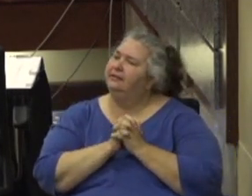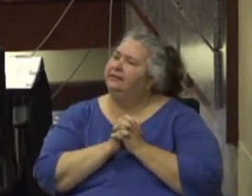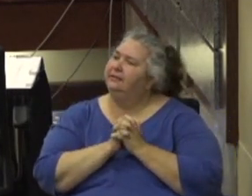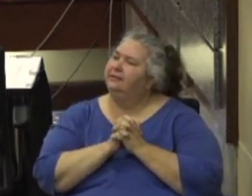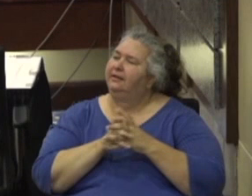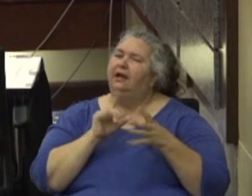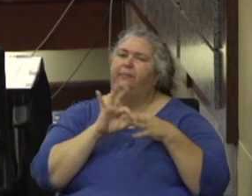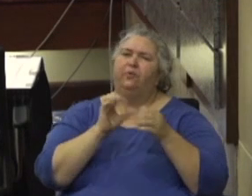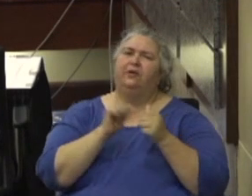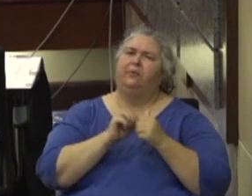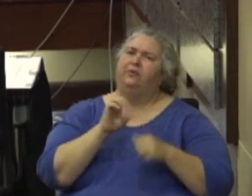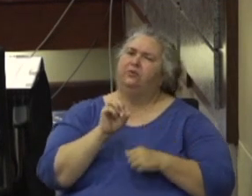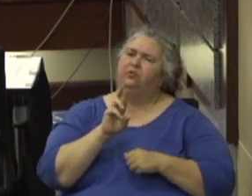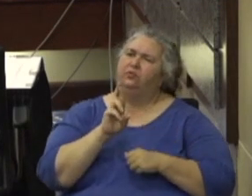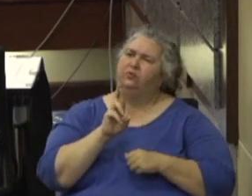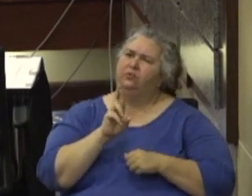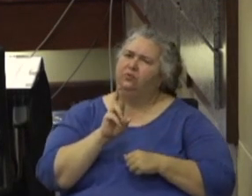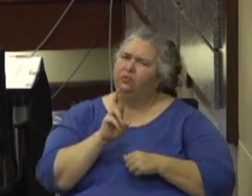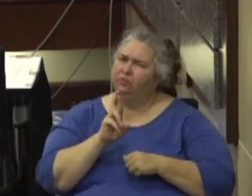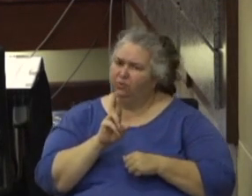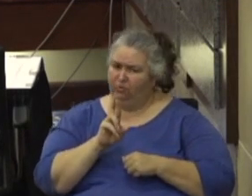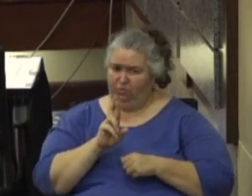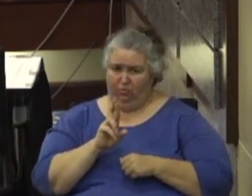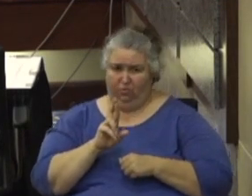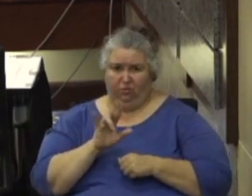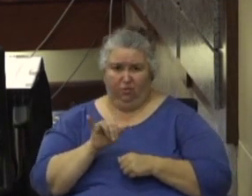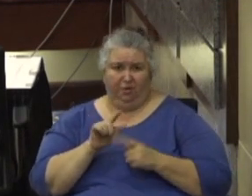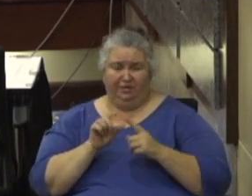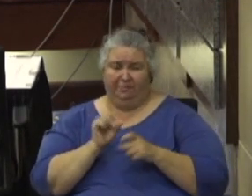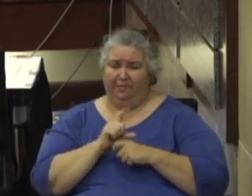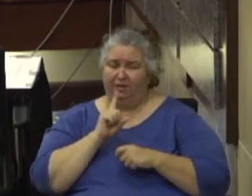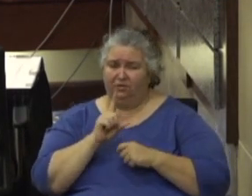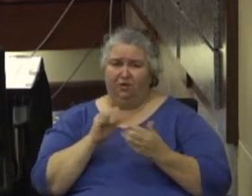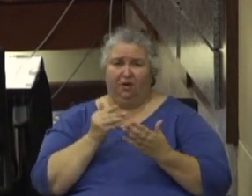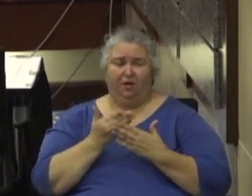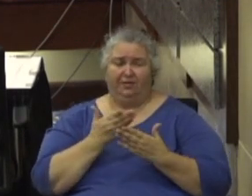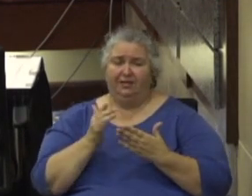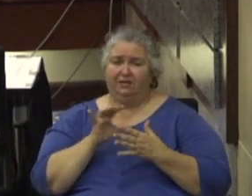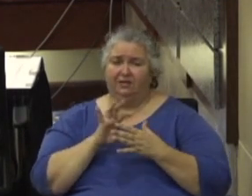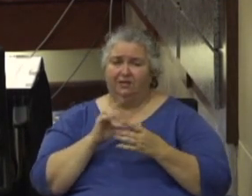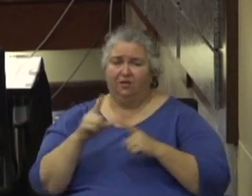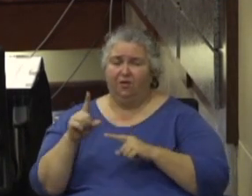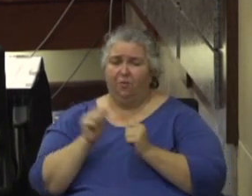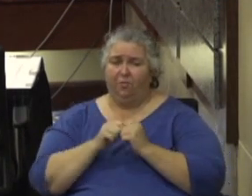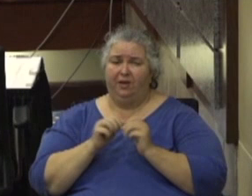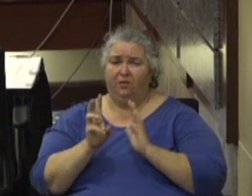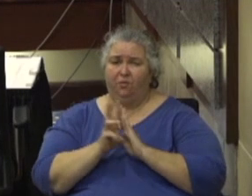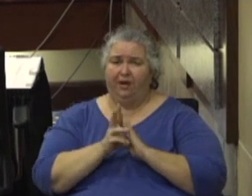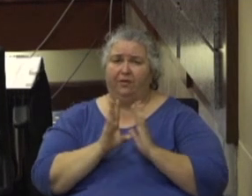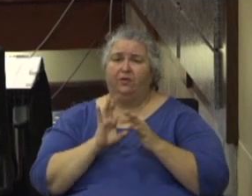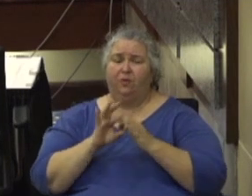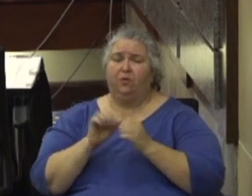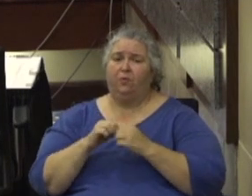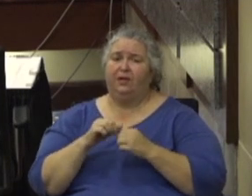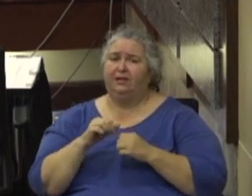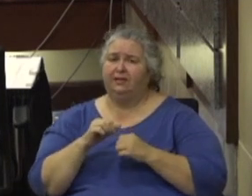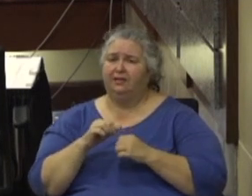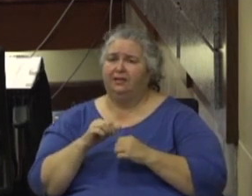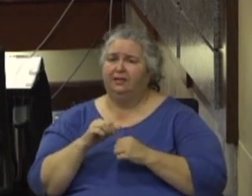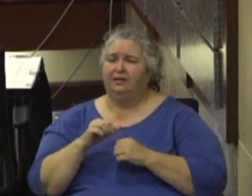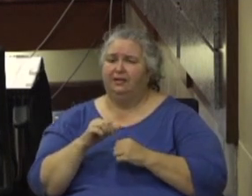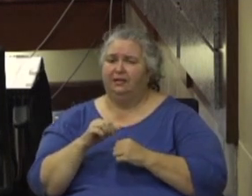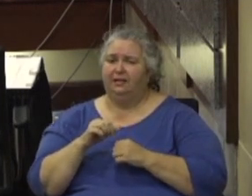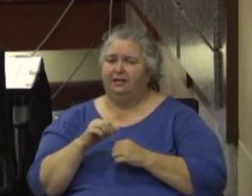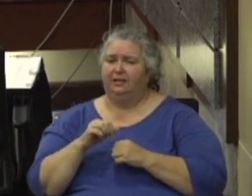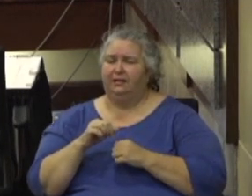to make sure that all of those things are going on in COVID Waco. And we've also been coordinating with Councilmember Vito's